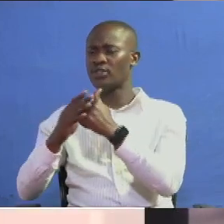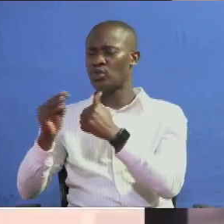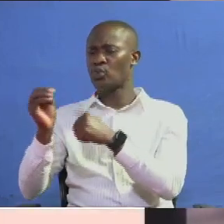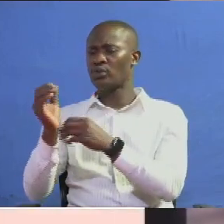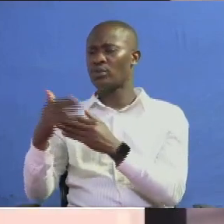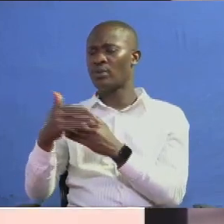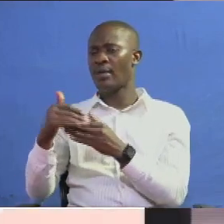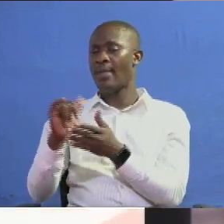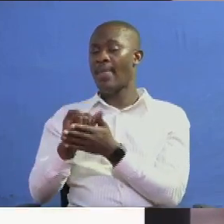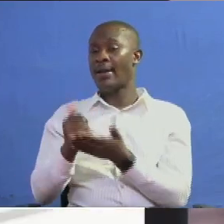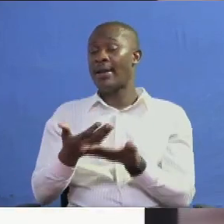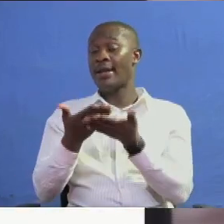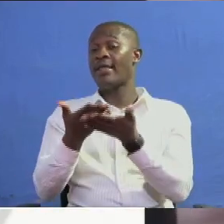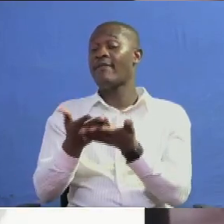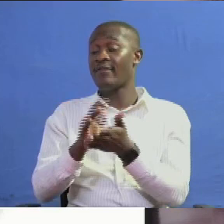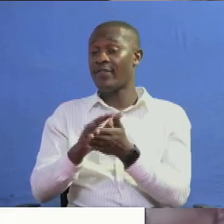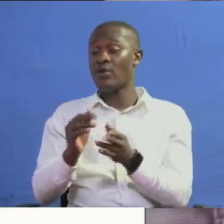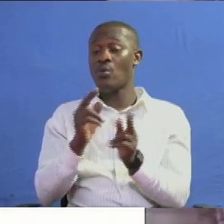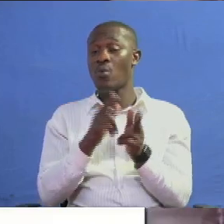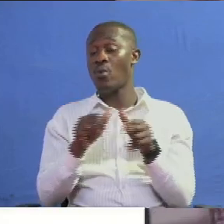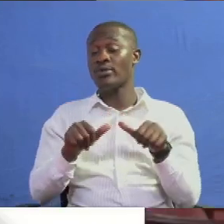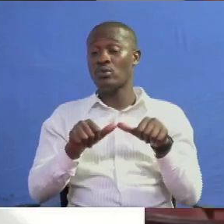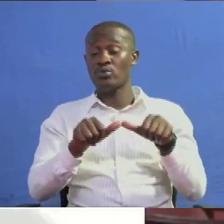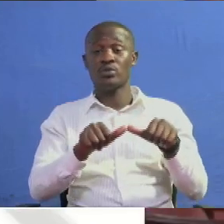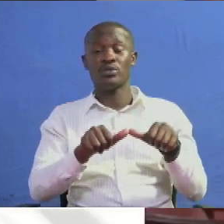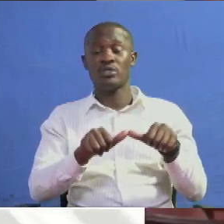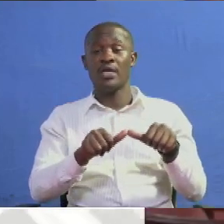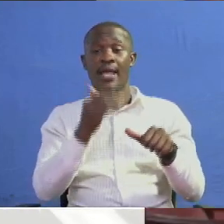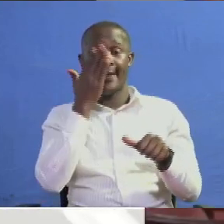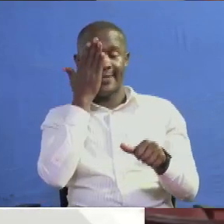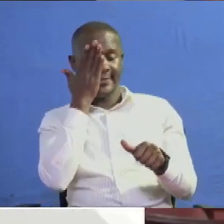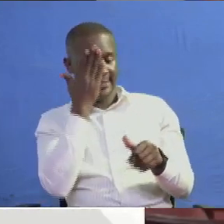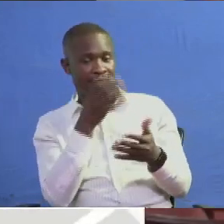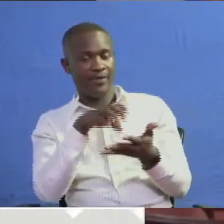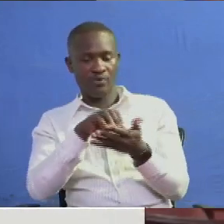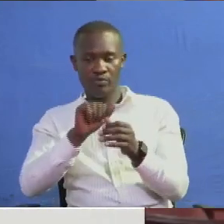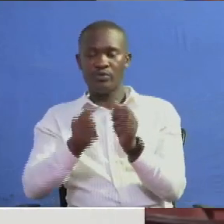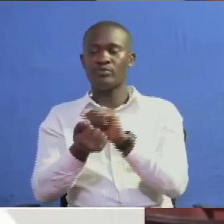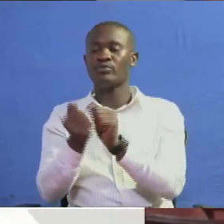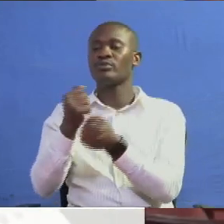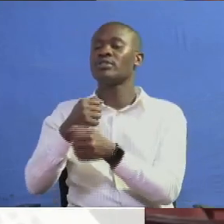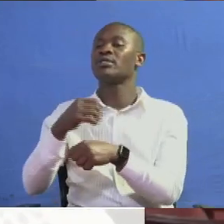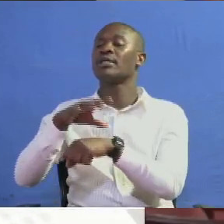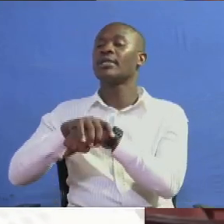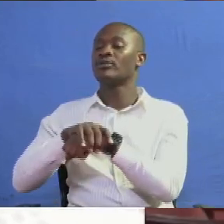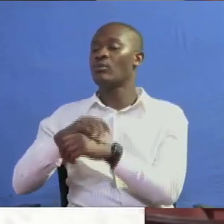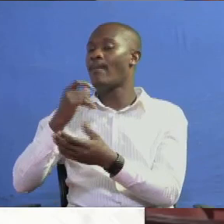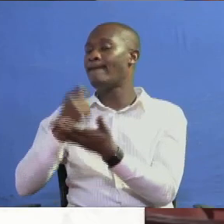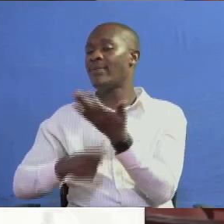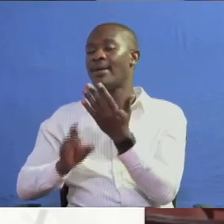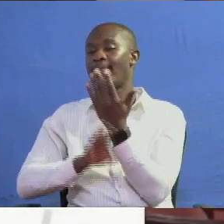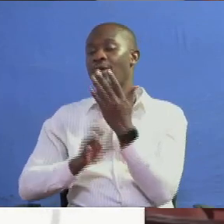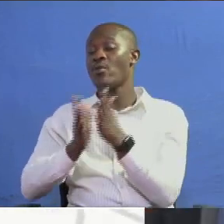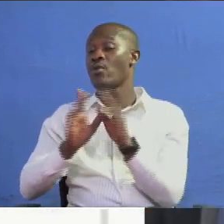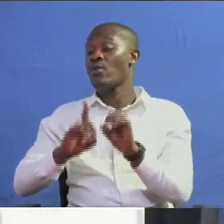barrel, and that given the continuous war between Israel and Hamas, the situation may get worse. At date, we can't do